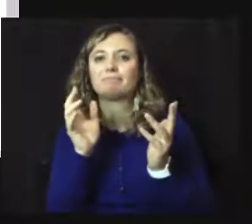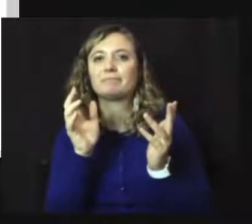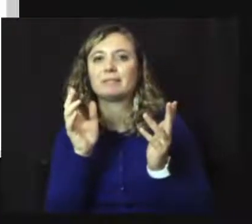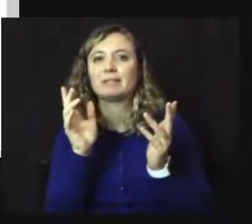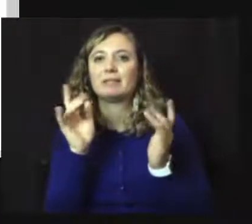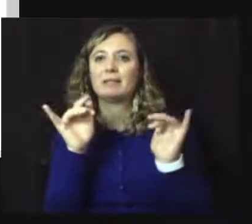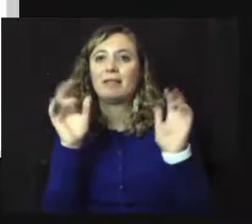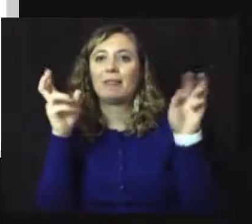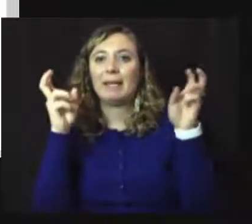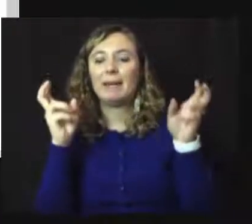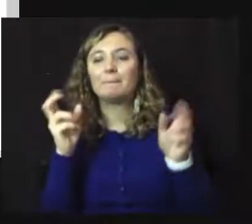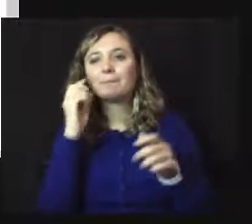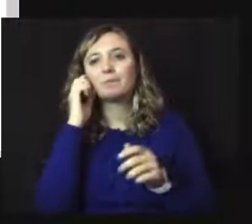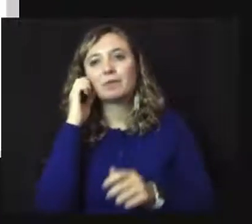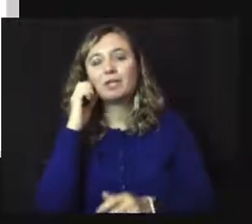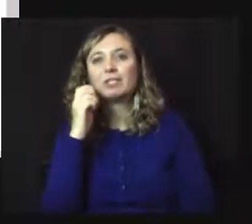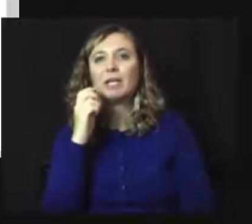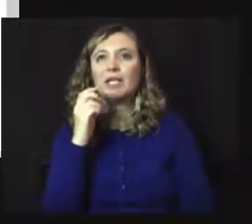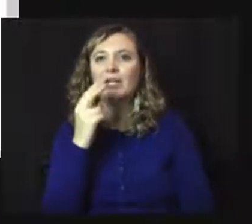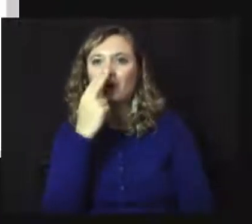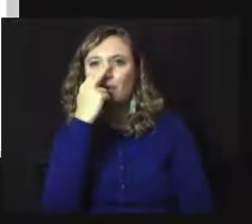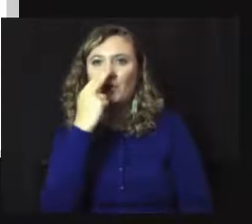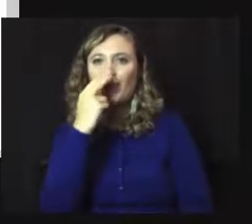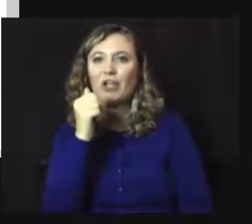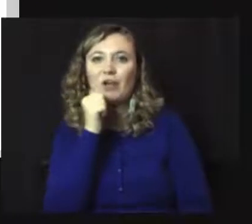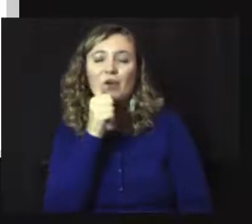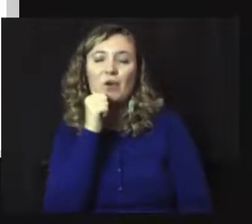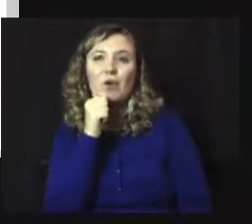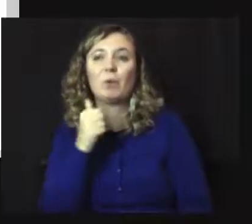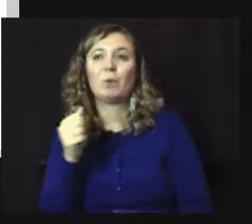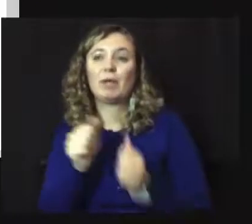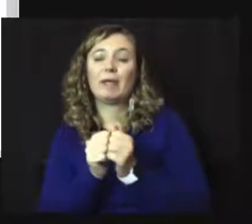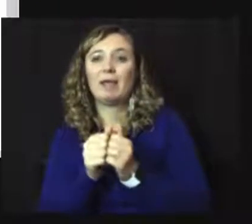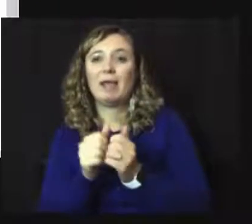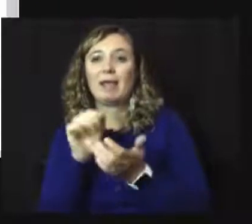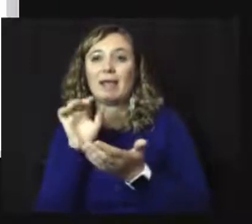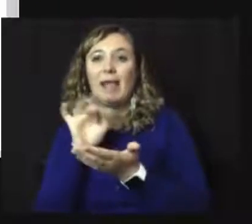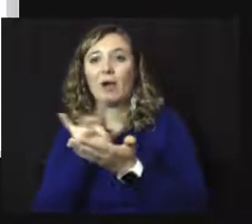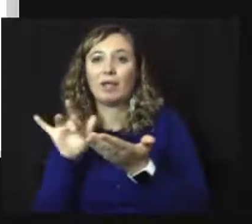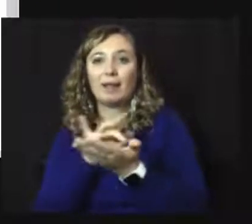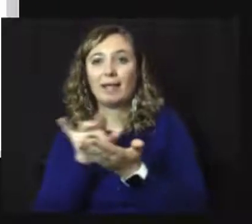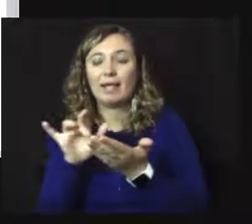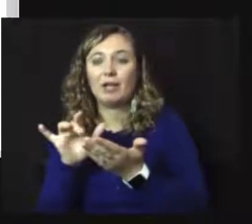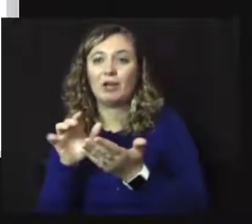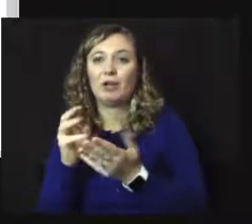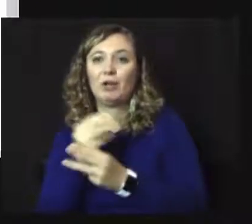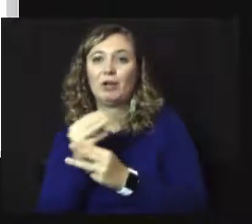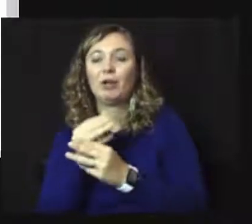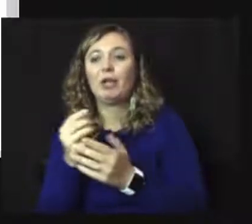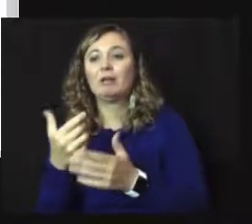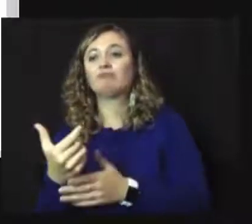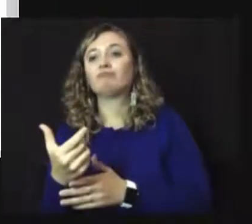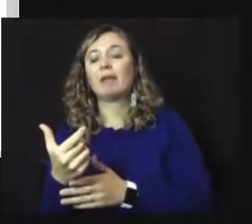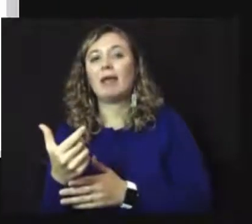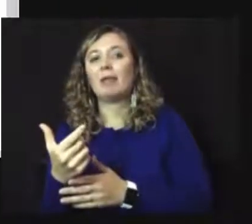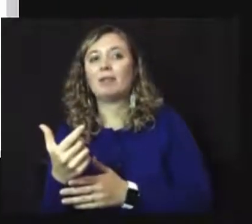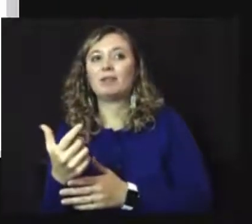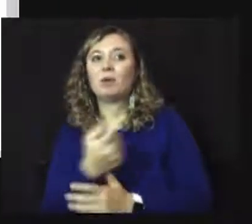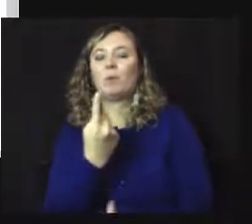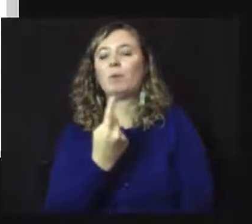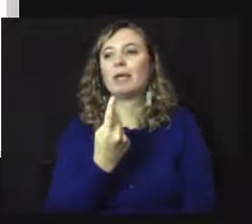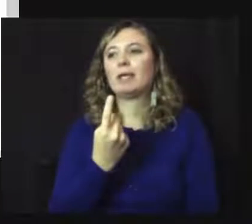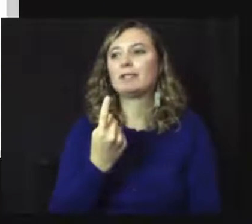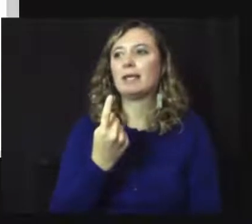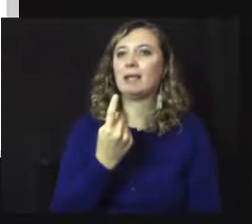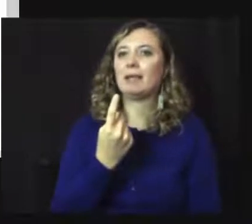always carries a calculator. And then for some reason, there's like a bet where the hot jock guy wants to like give her a